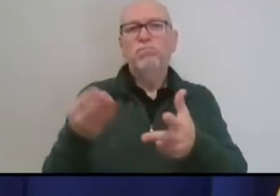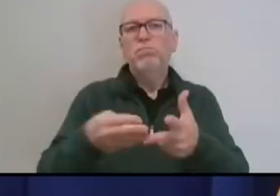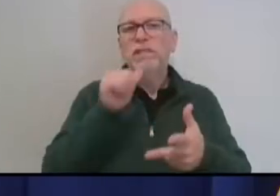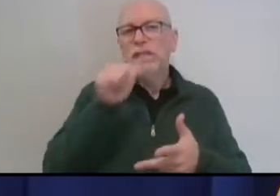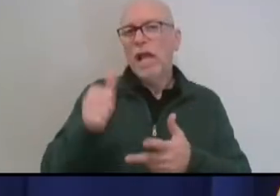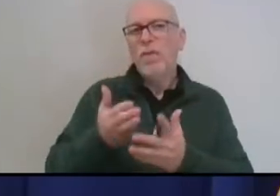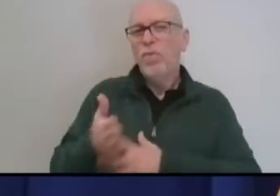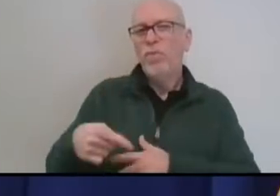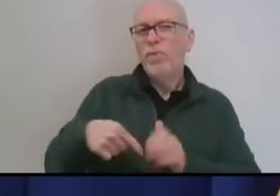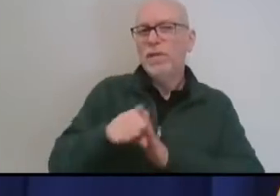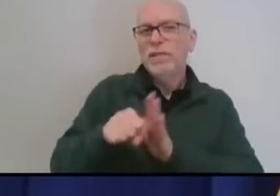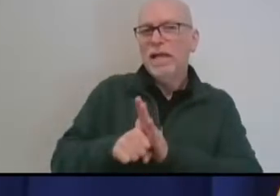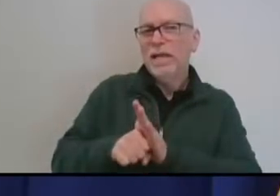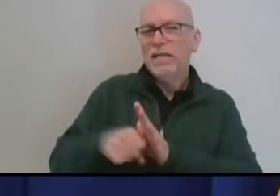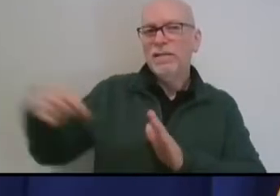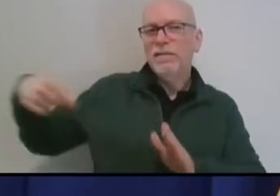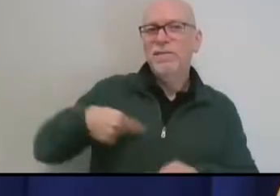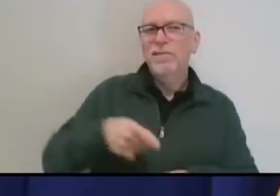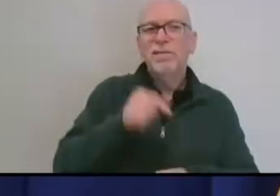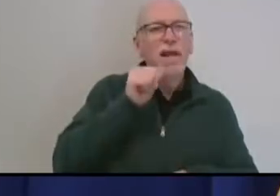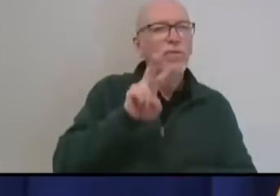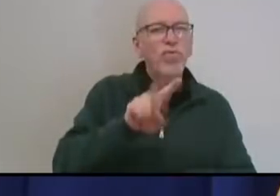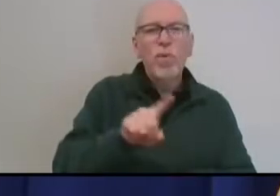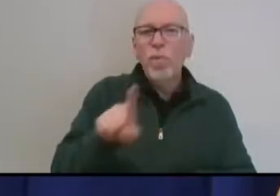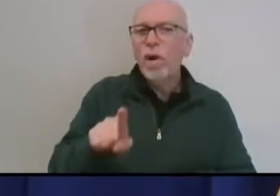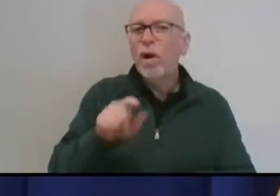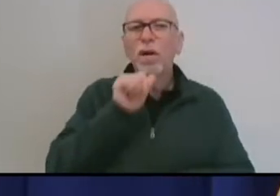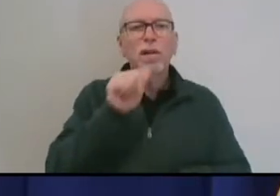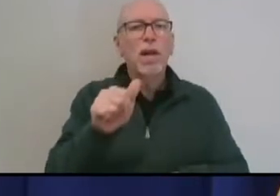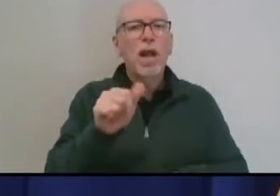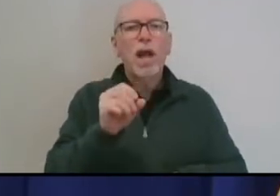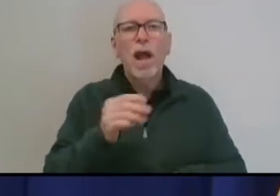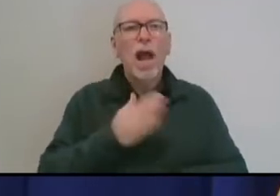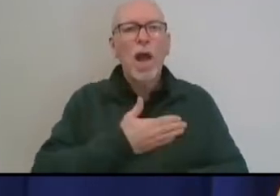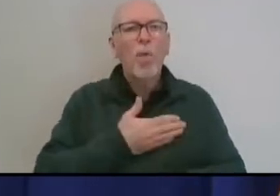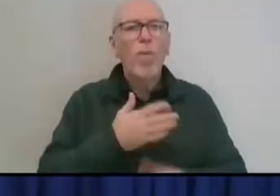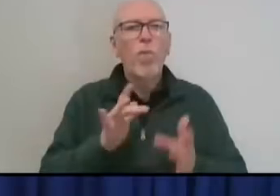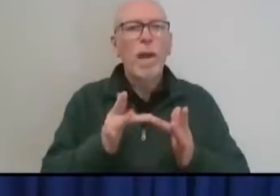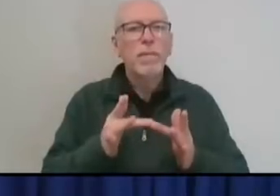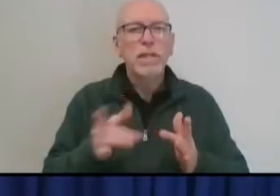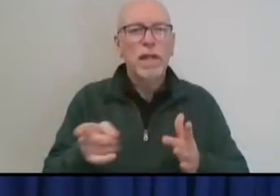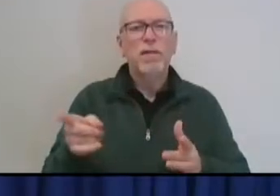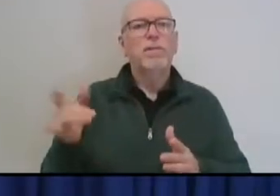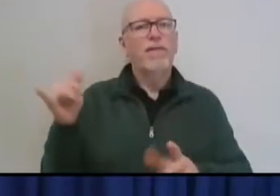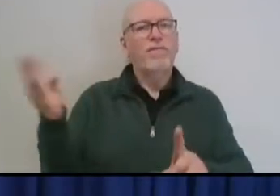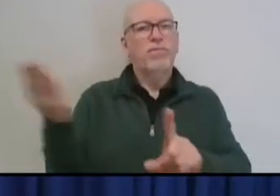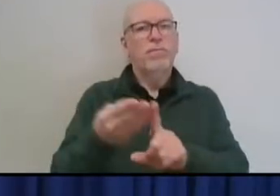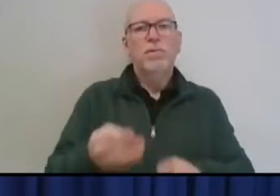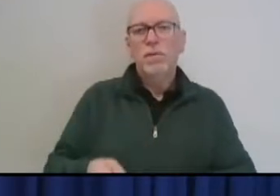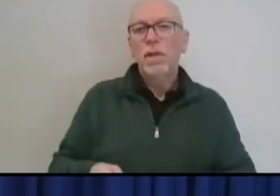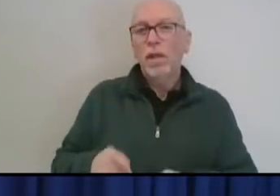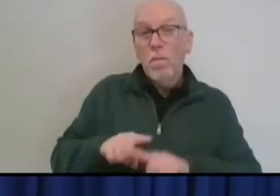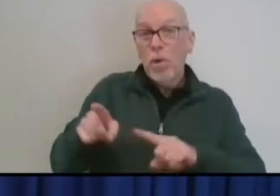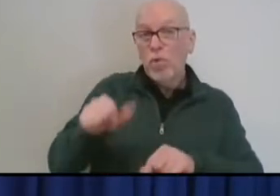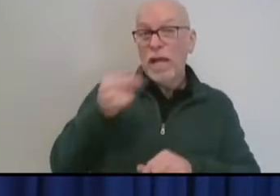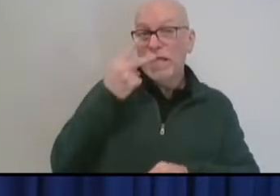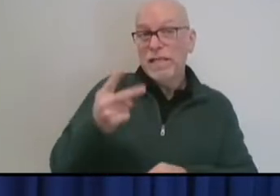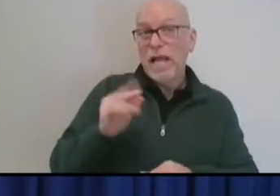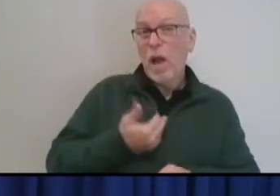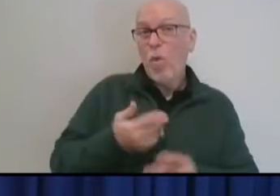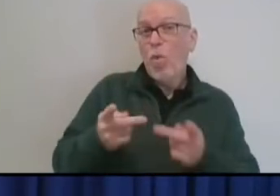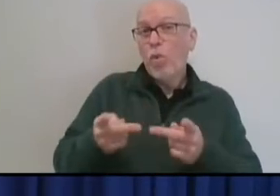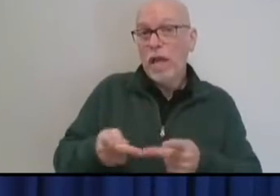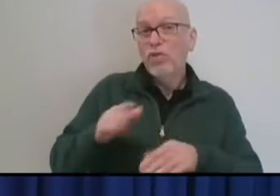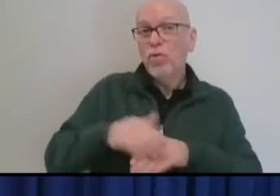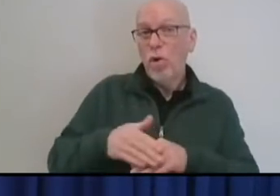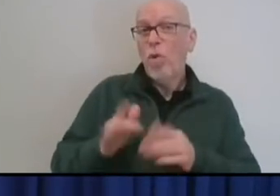and sites, not 211 and not our website. Although they can find the locations Right. on our Yep. website, which Yep. is great. So